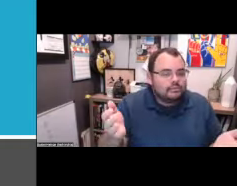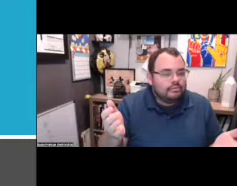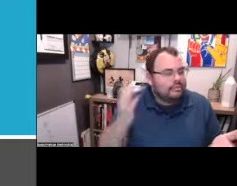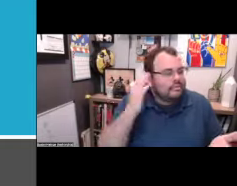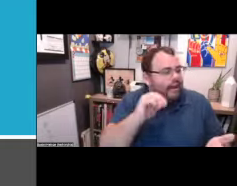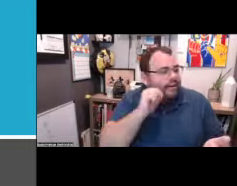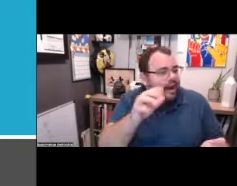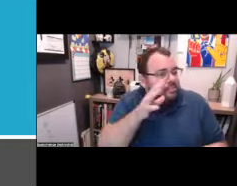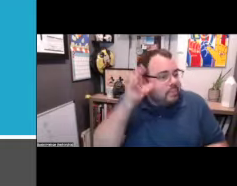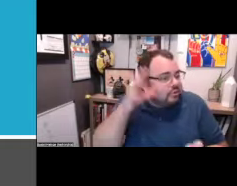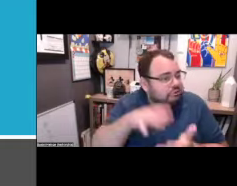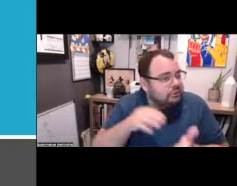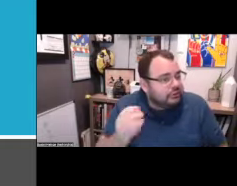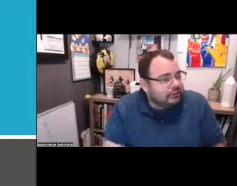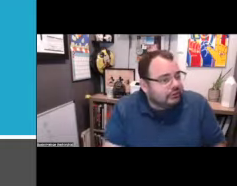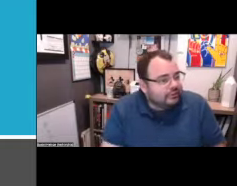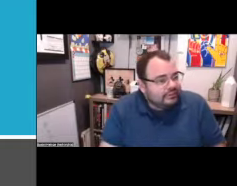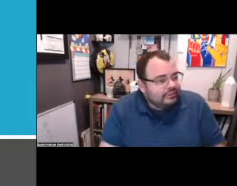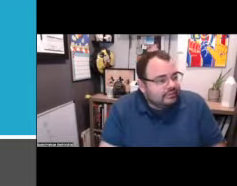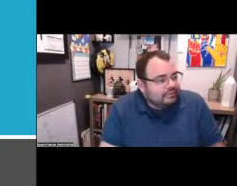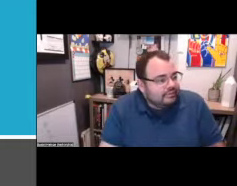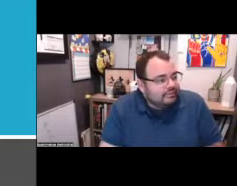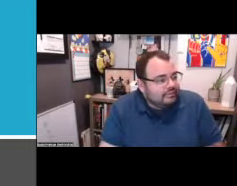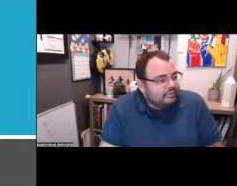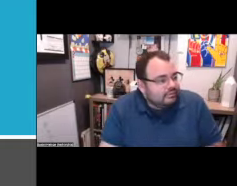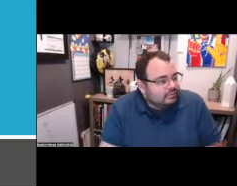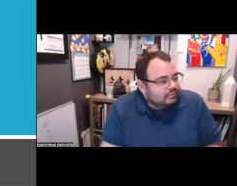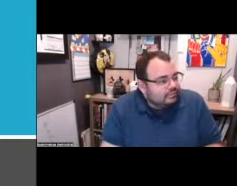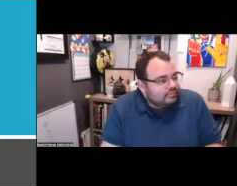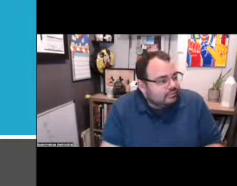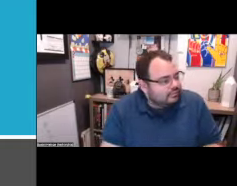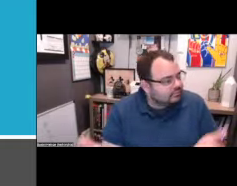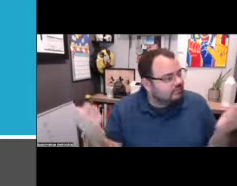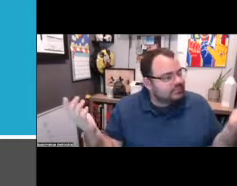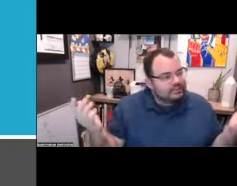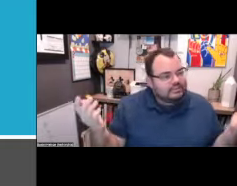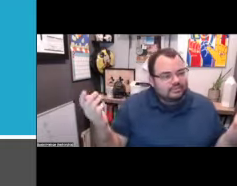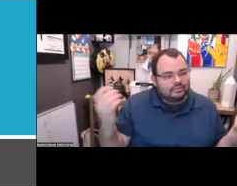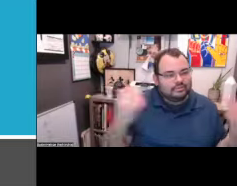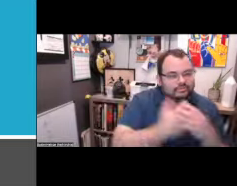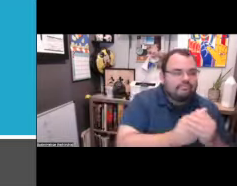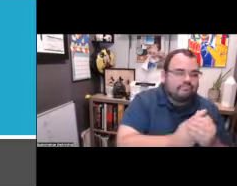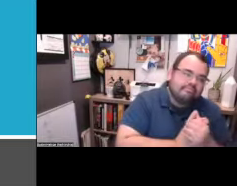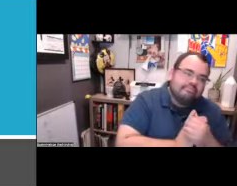have their visual accessibility and they don't learn the language that is visual,